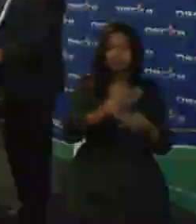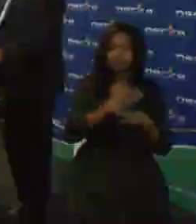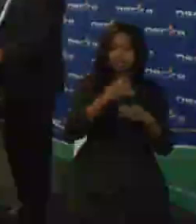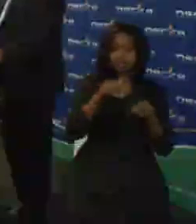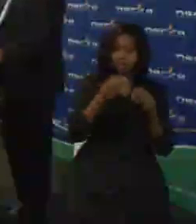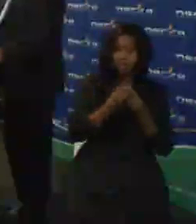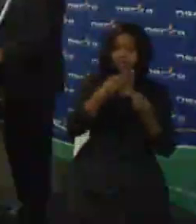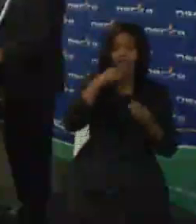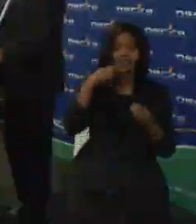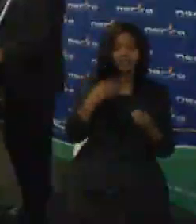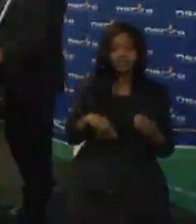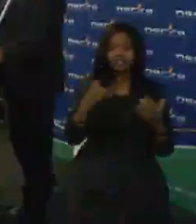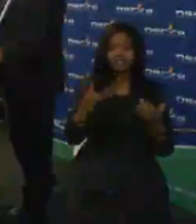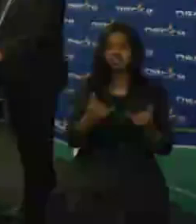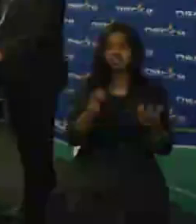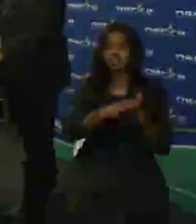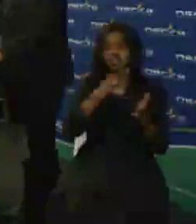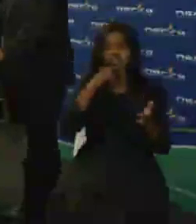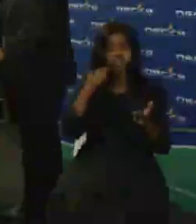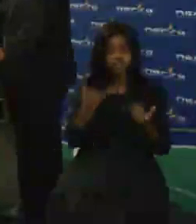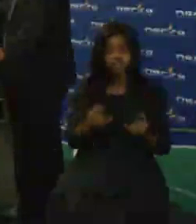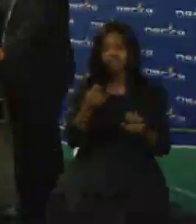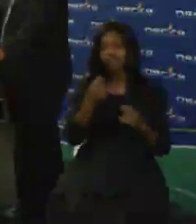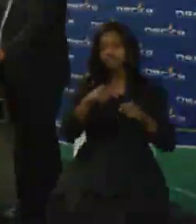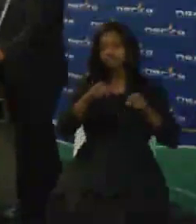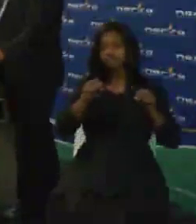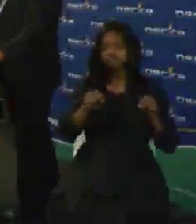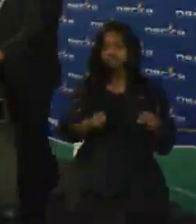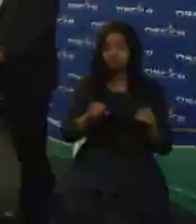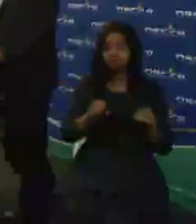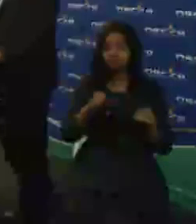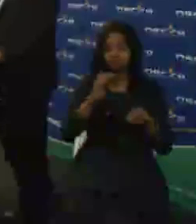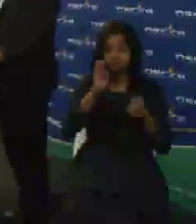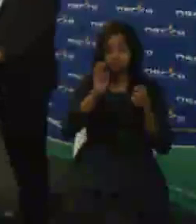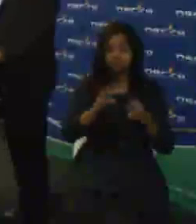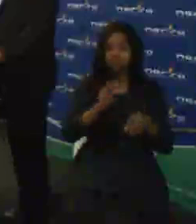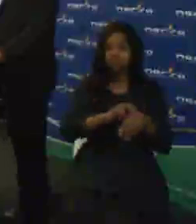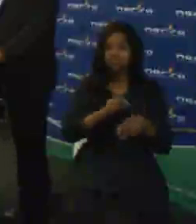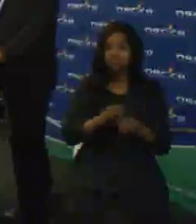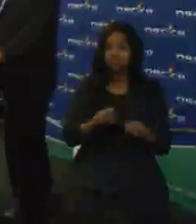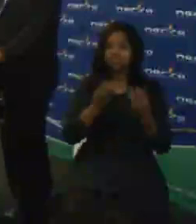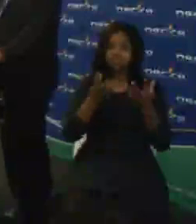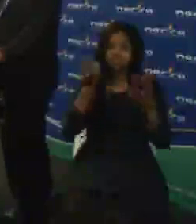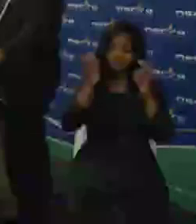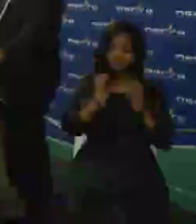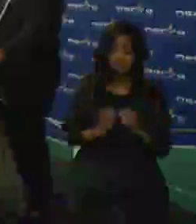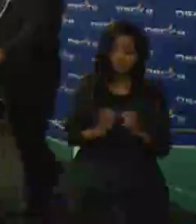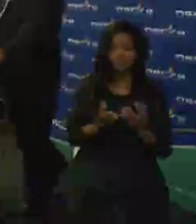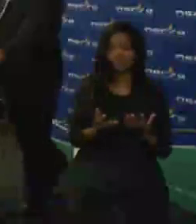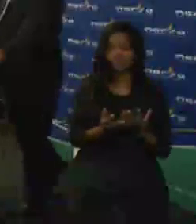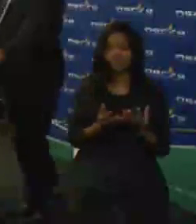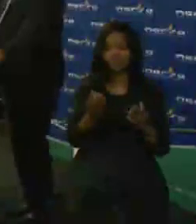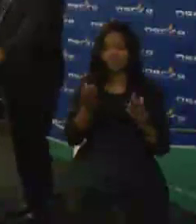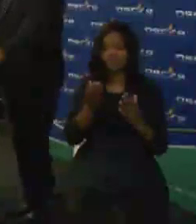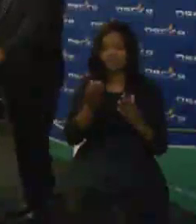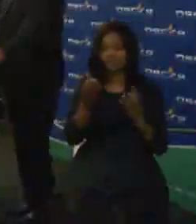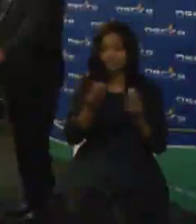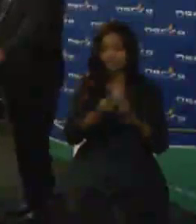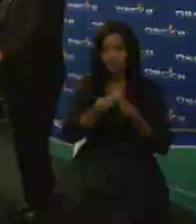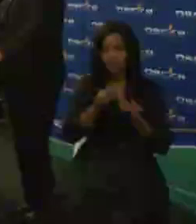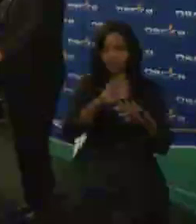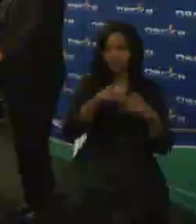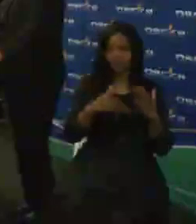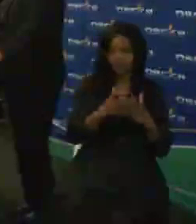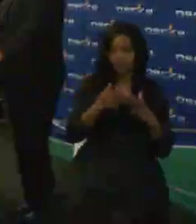reality now. And the reality now, Chair, Eskom needs to supply the electricity with the conditions and